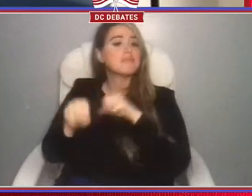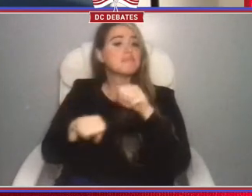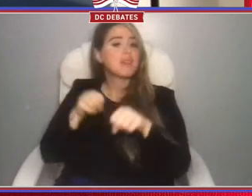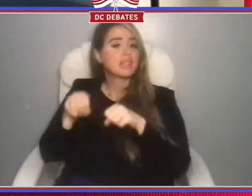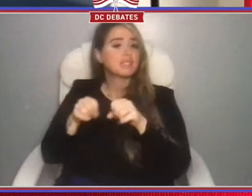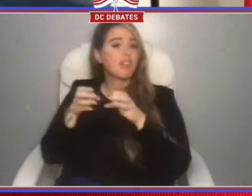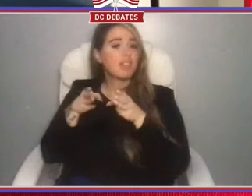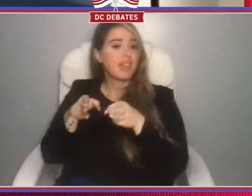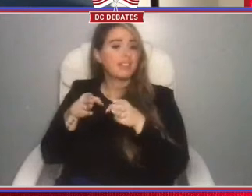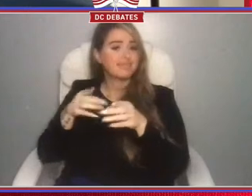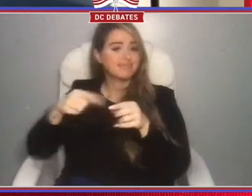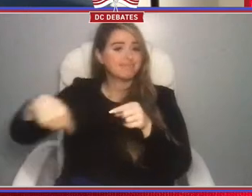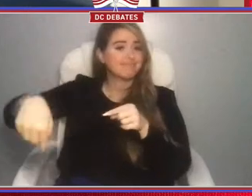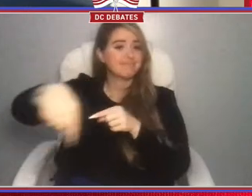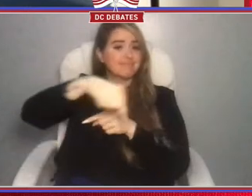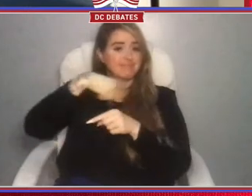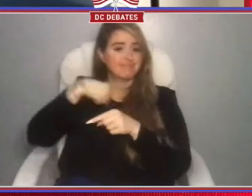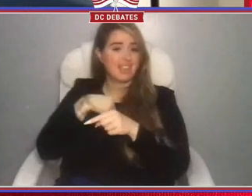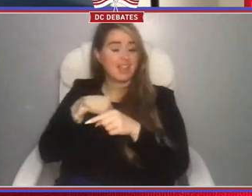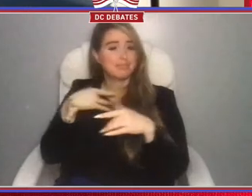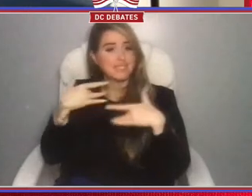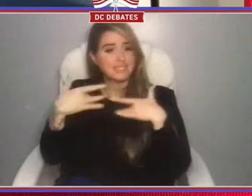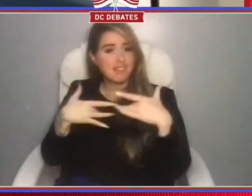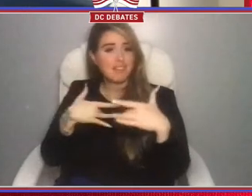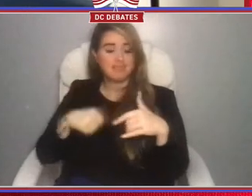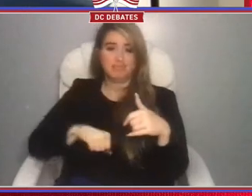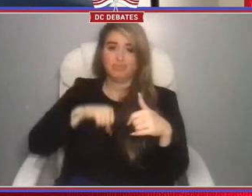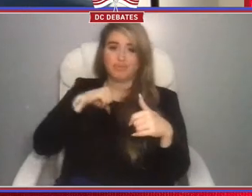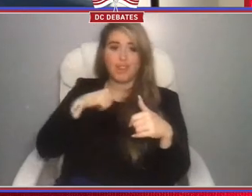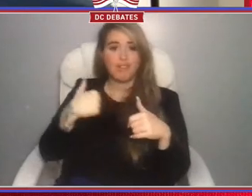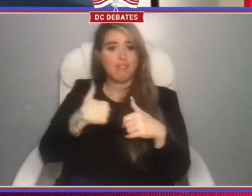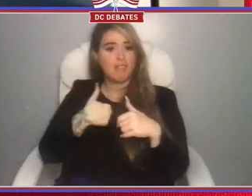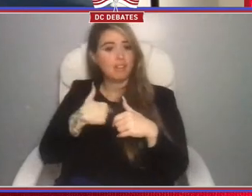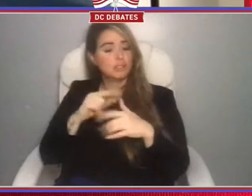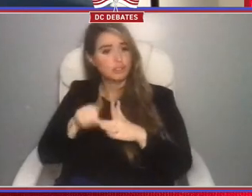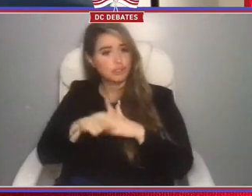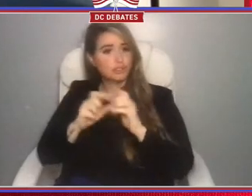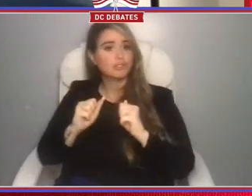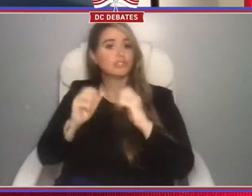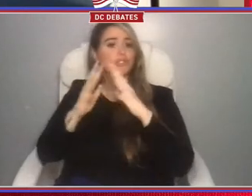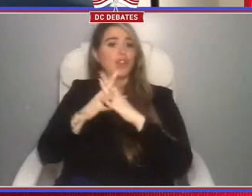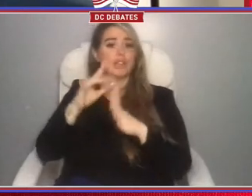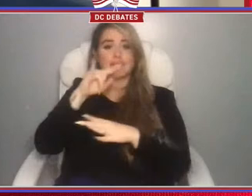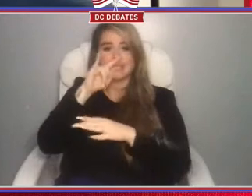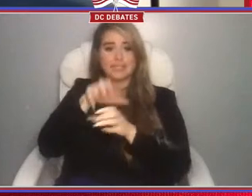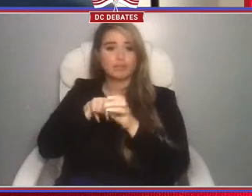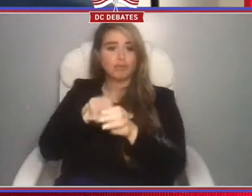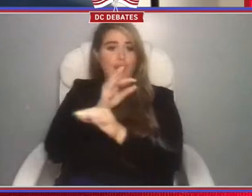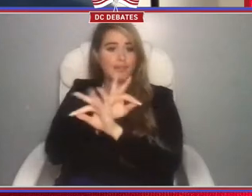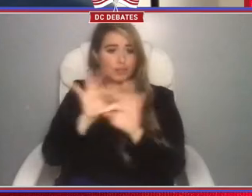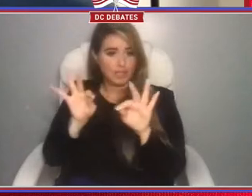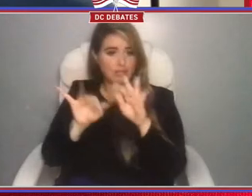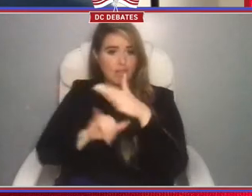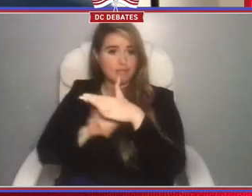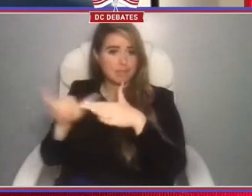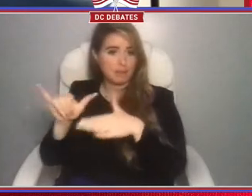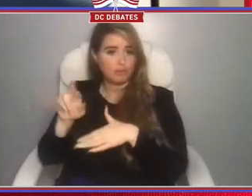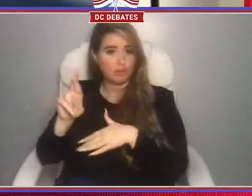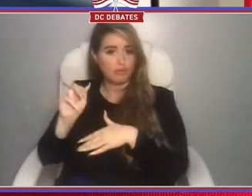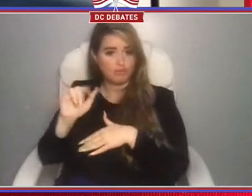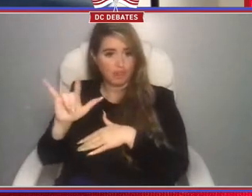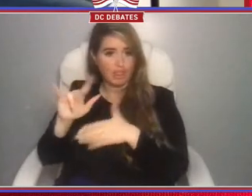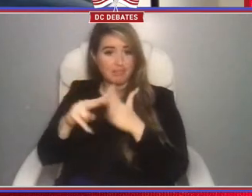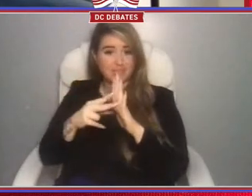I started Kids Ride Free on Metro Bus and Metro Rail, which has taken thousands of kids and